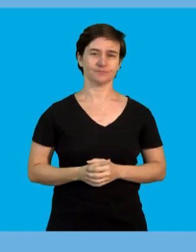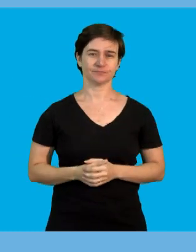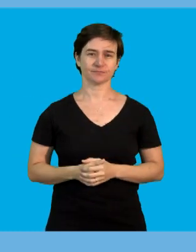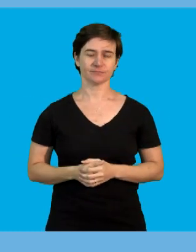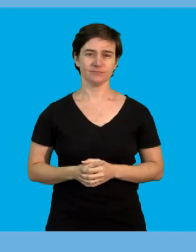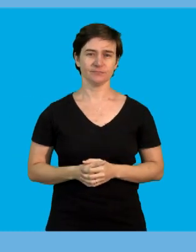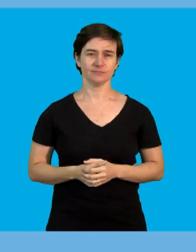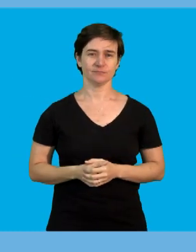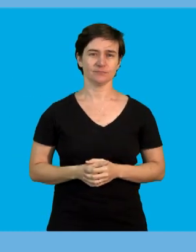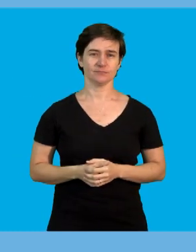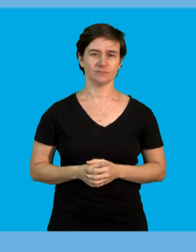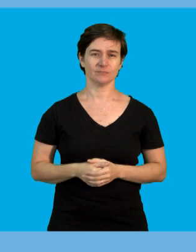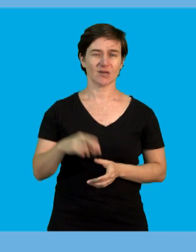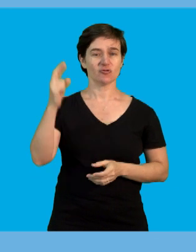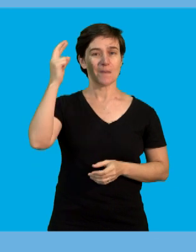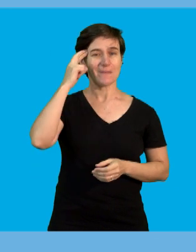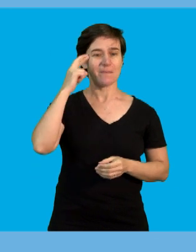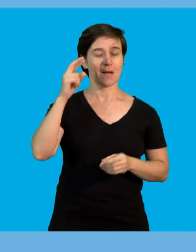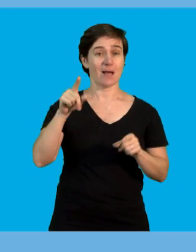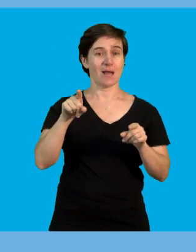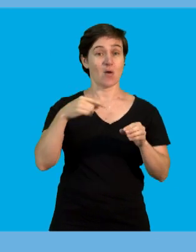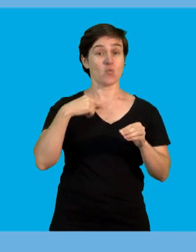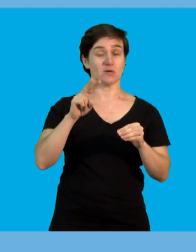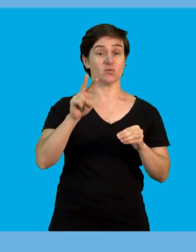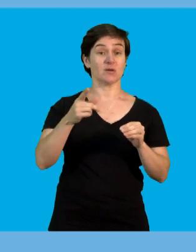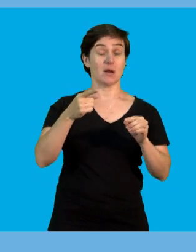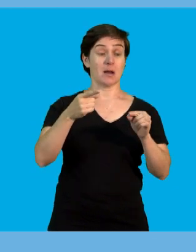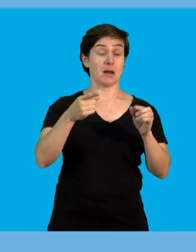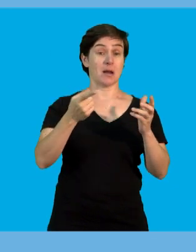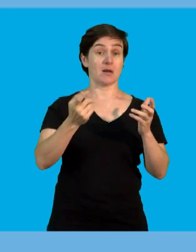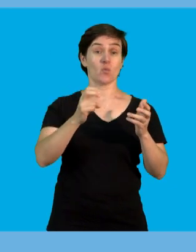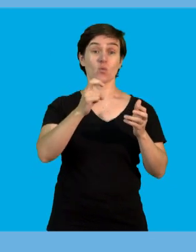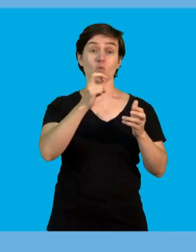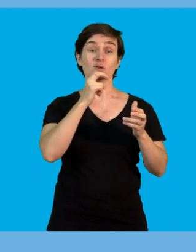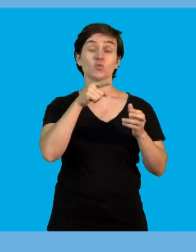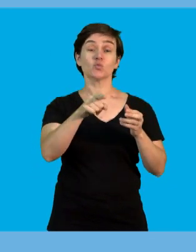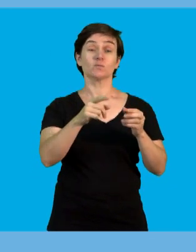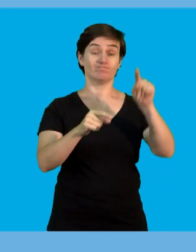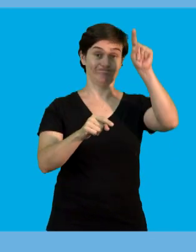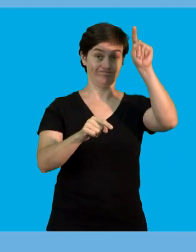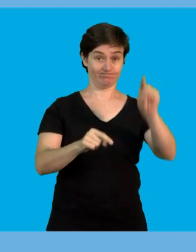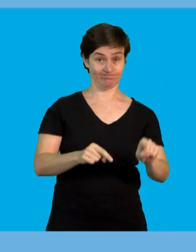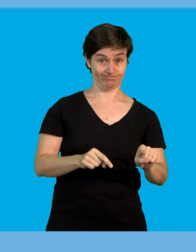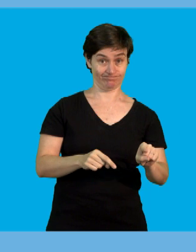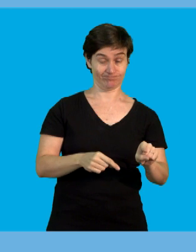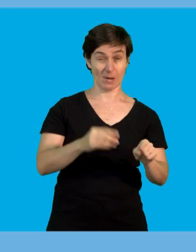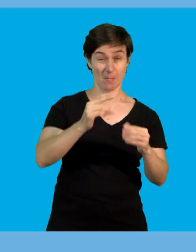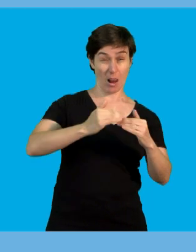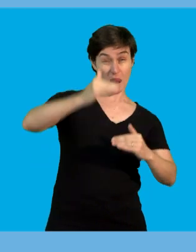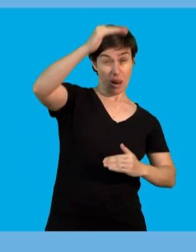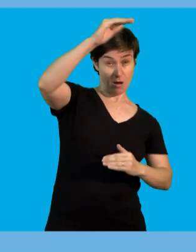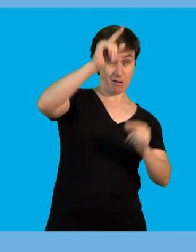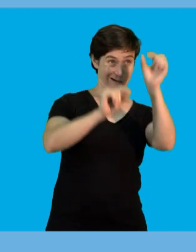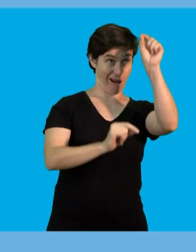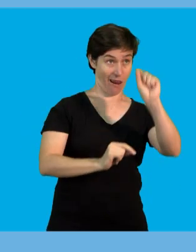drawing the cells in a circuit diagram, we are using this notation to say that the longer line is going to be your